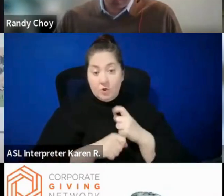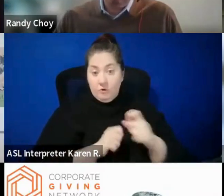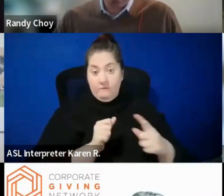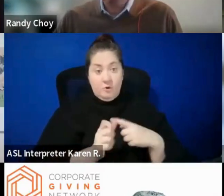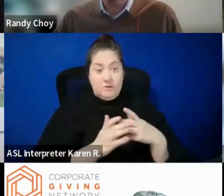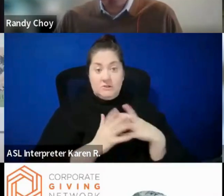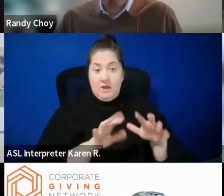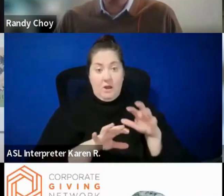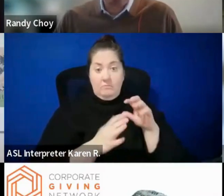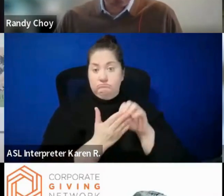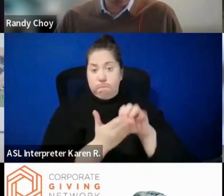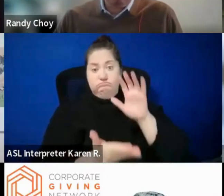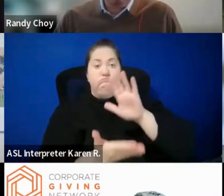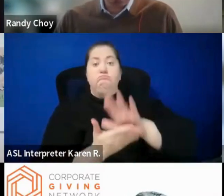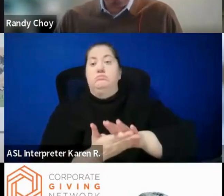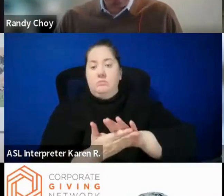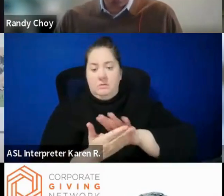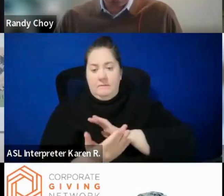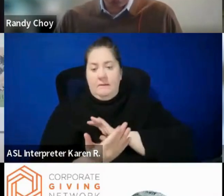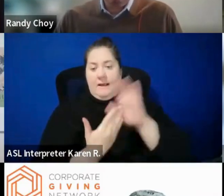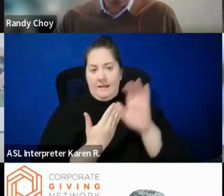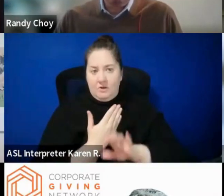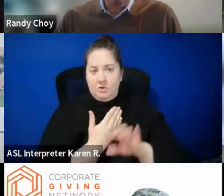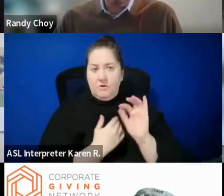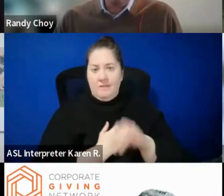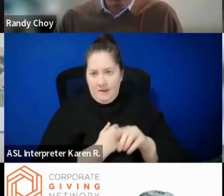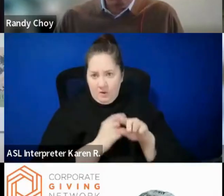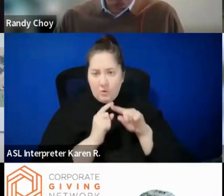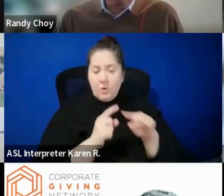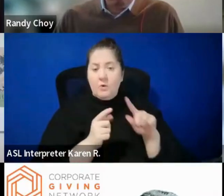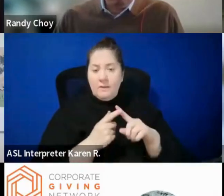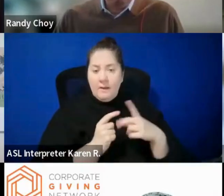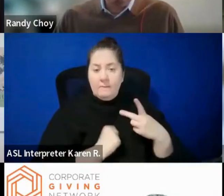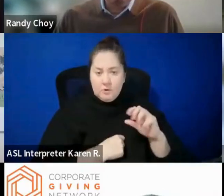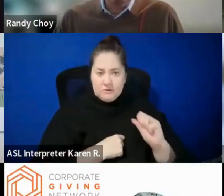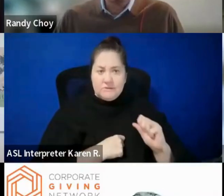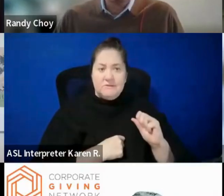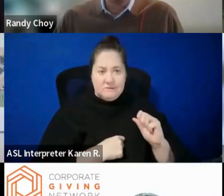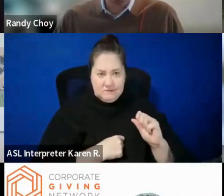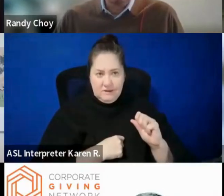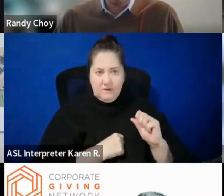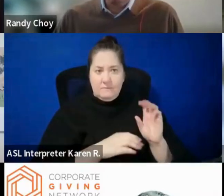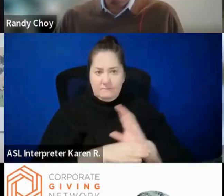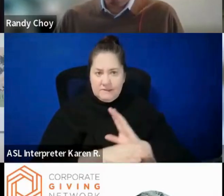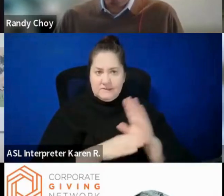thing I put down in my calendar is to go to that because they're there.